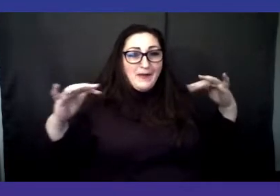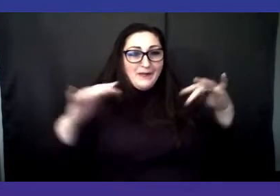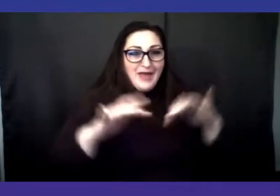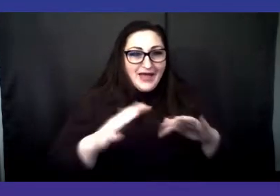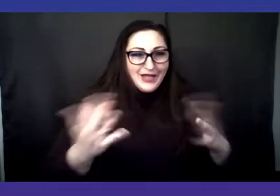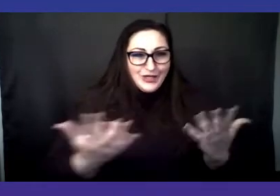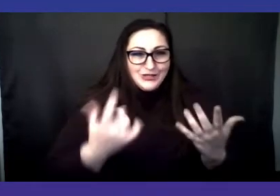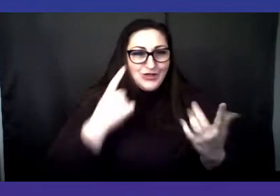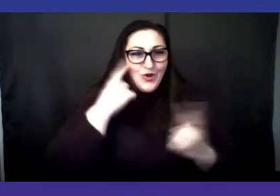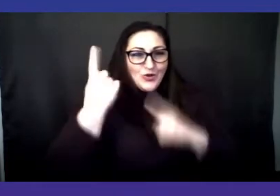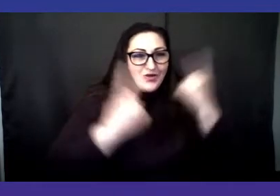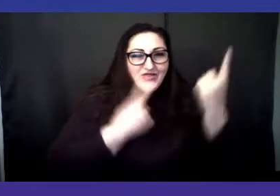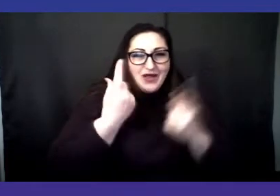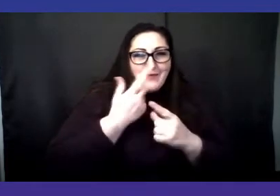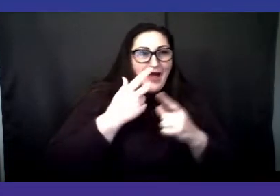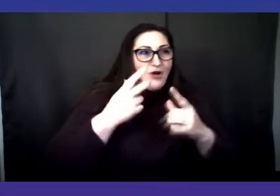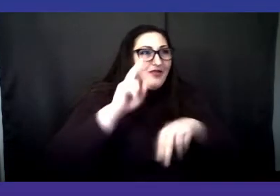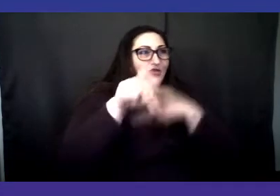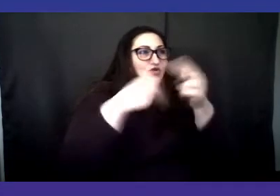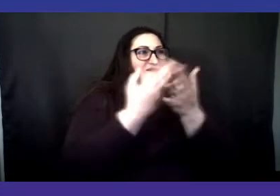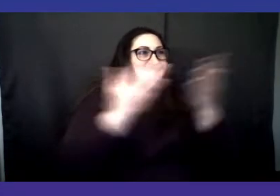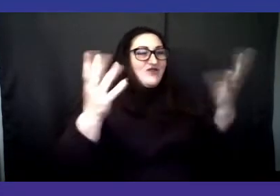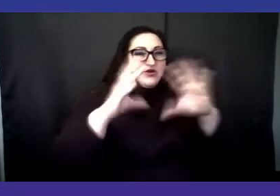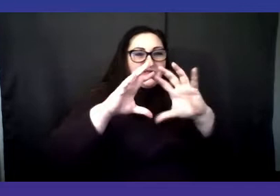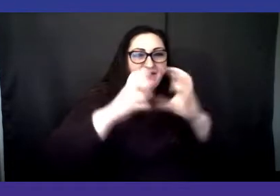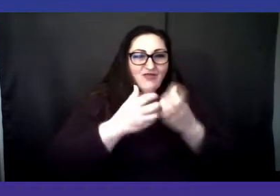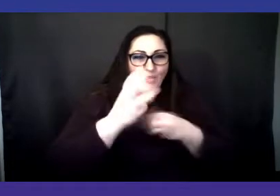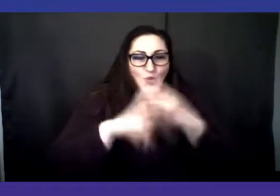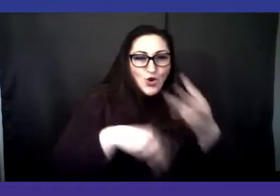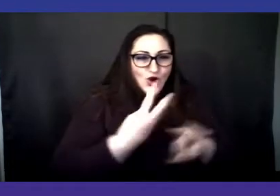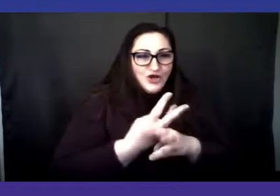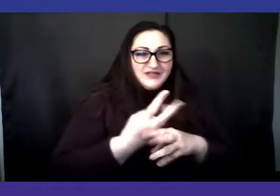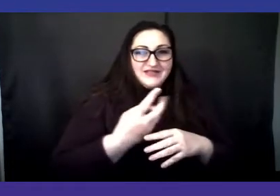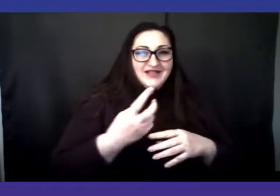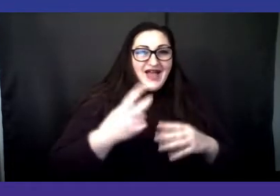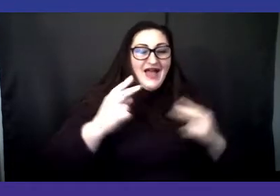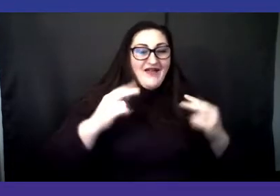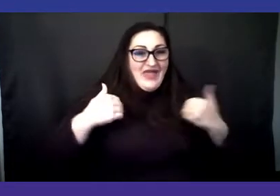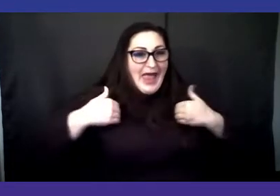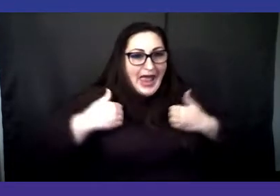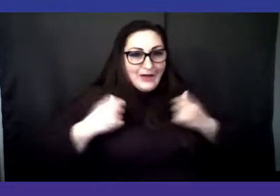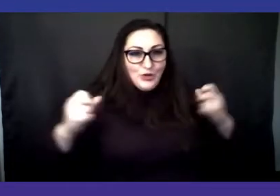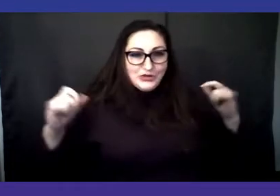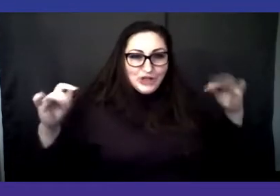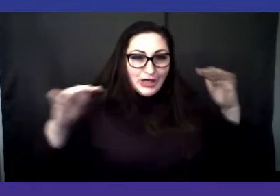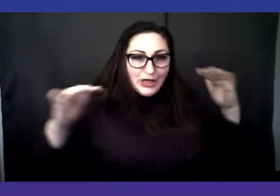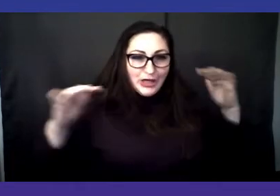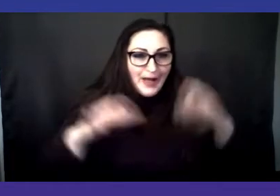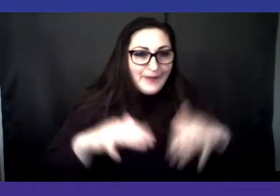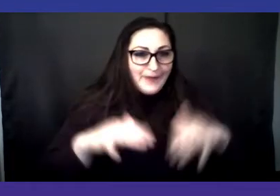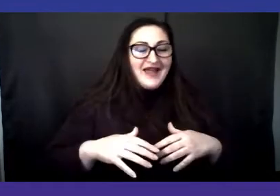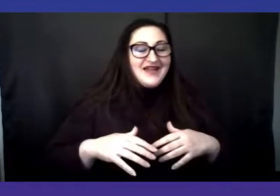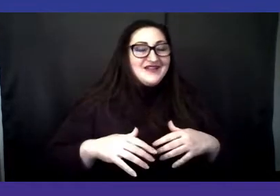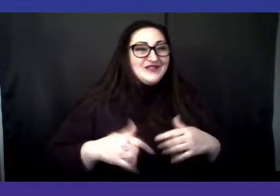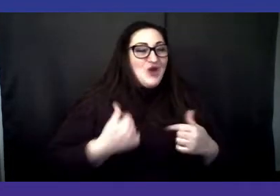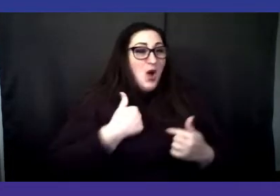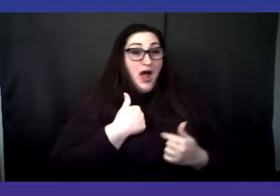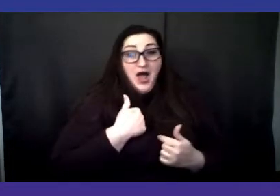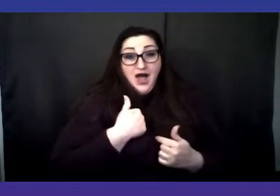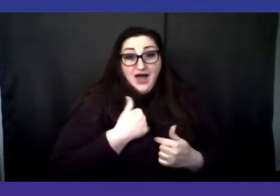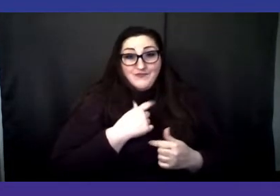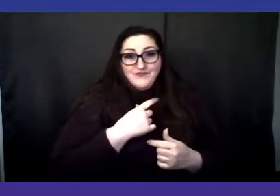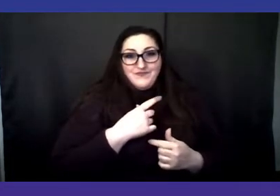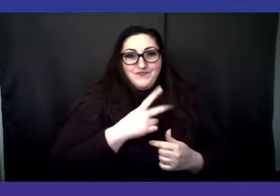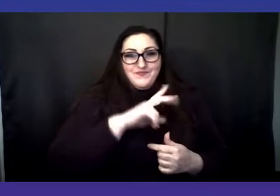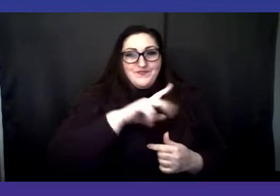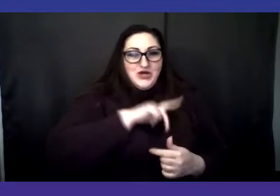themselves, or we reveal that we have our cosmic neighbors. And I'm ready for like the Star Trek, beautiful Michael Burnham future.